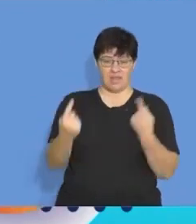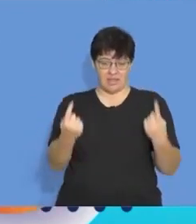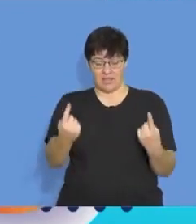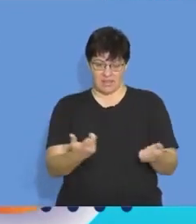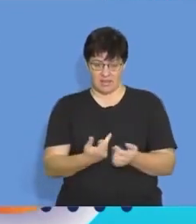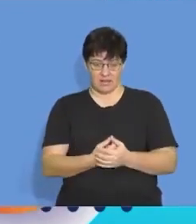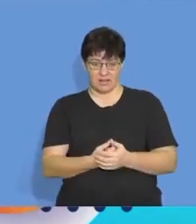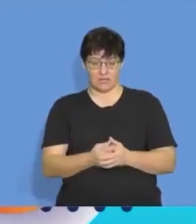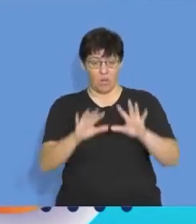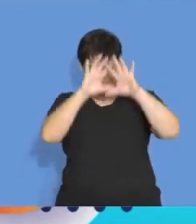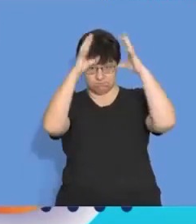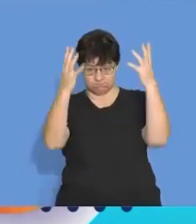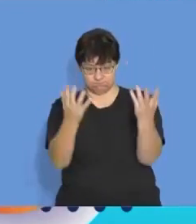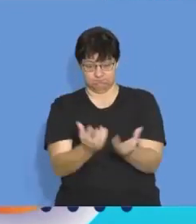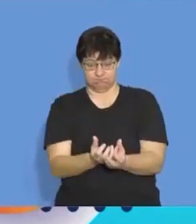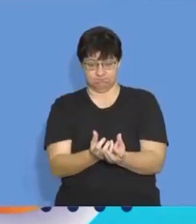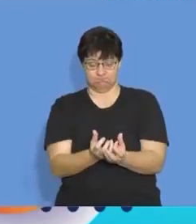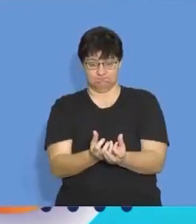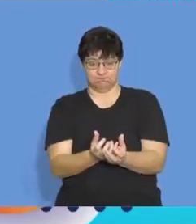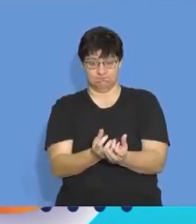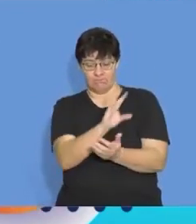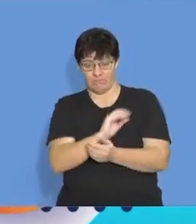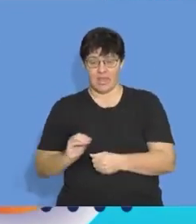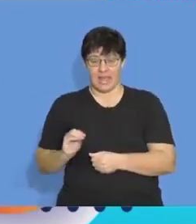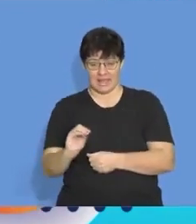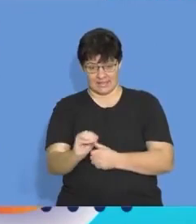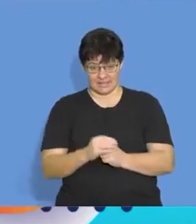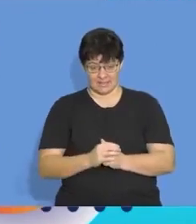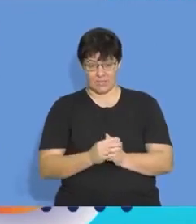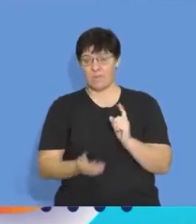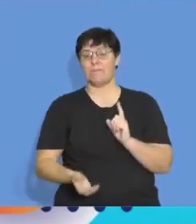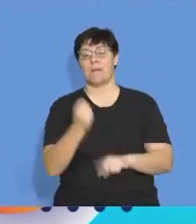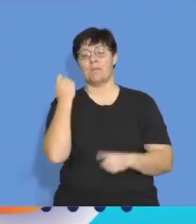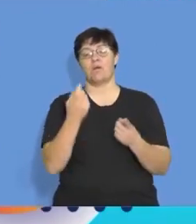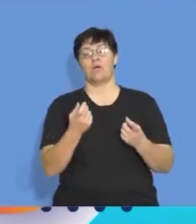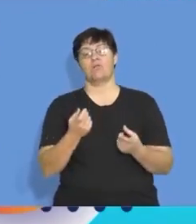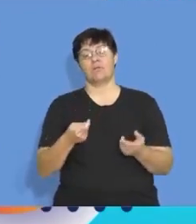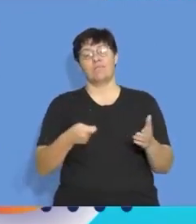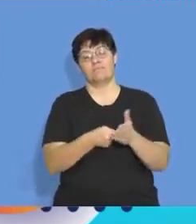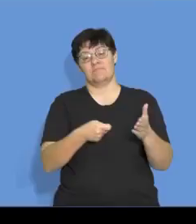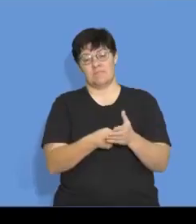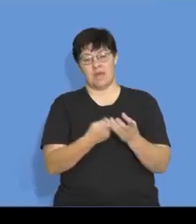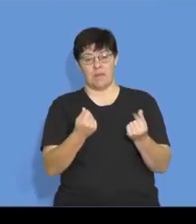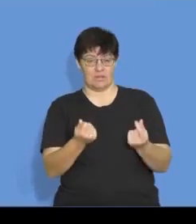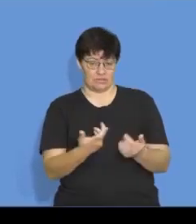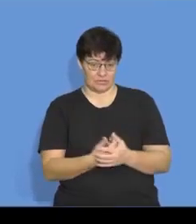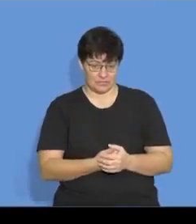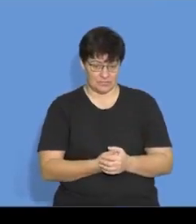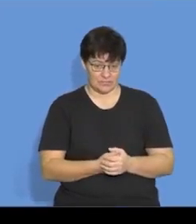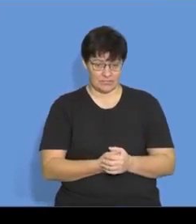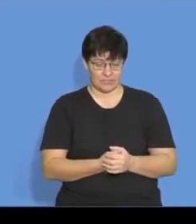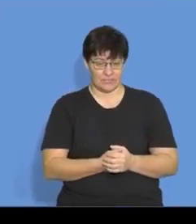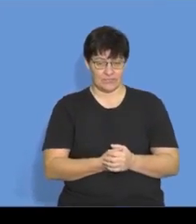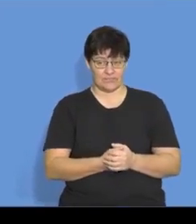take all of those components into consideration when you're determining your purchases figure. Right?